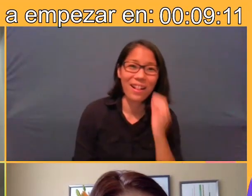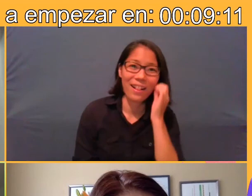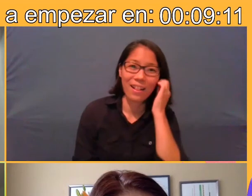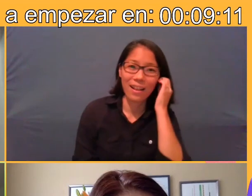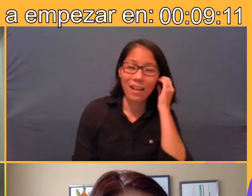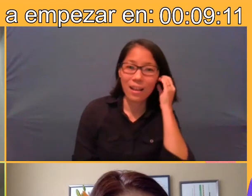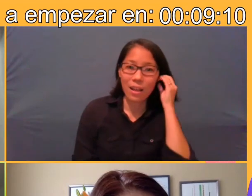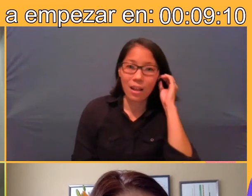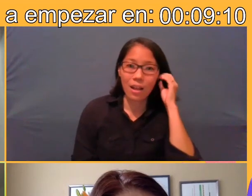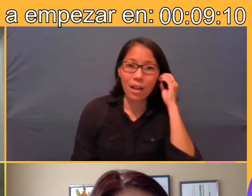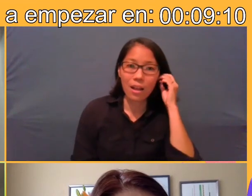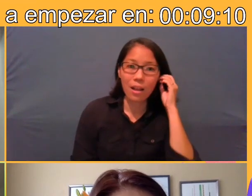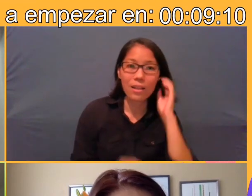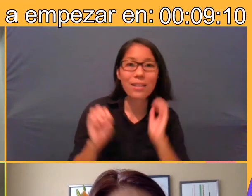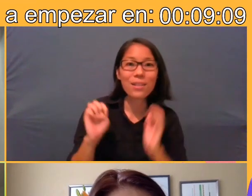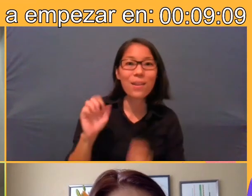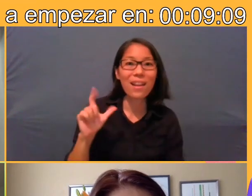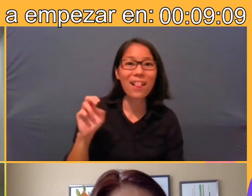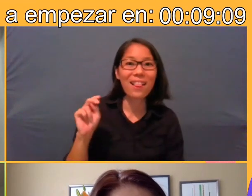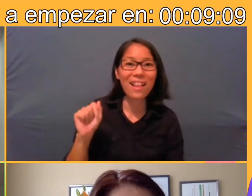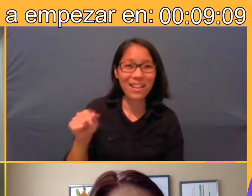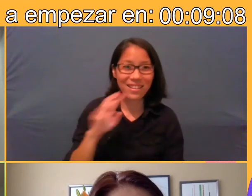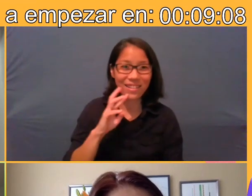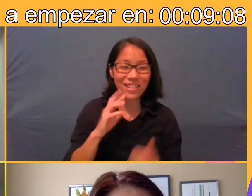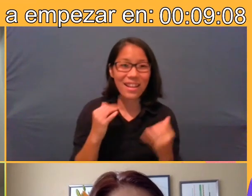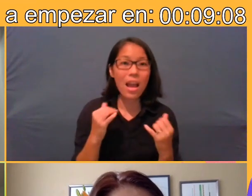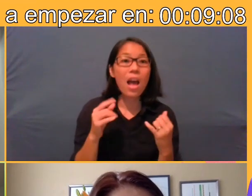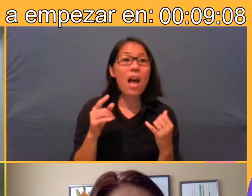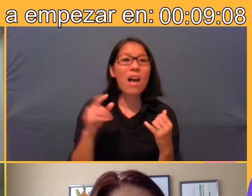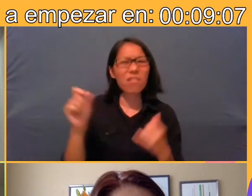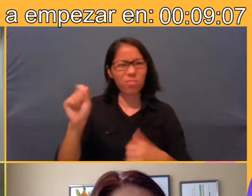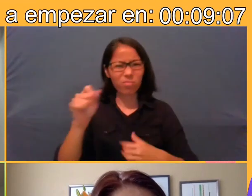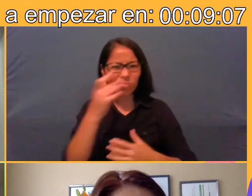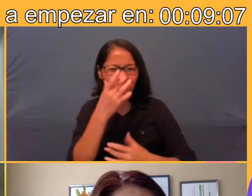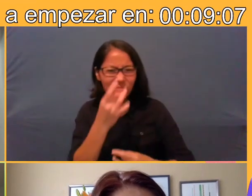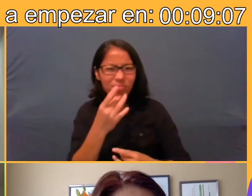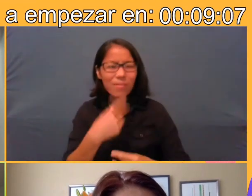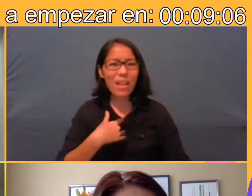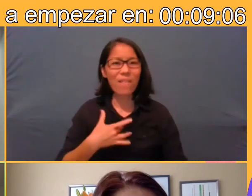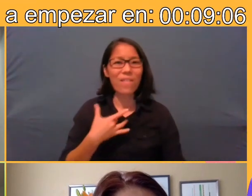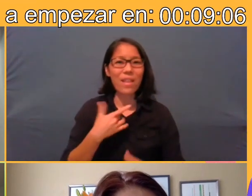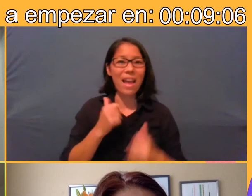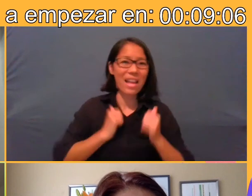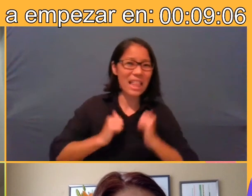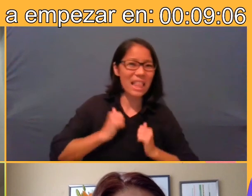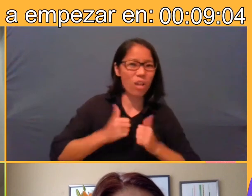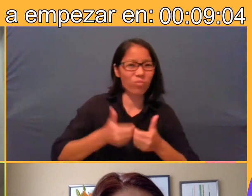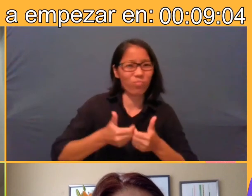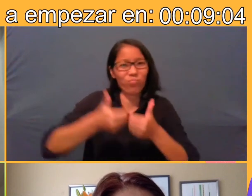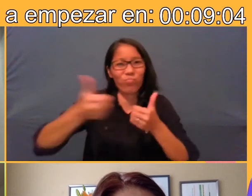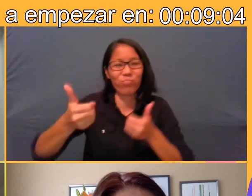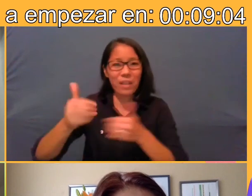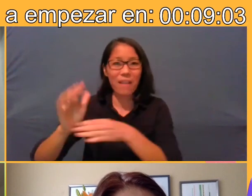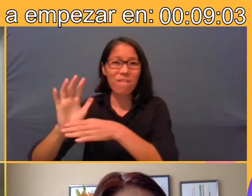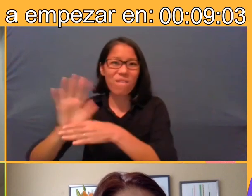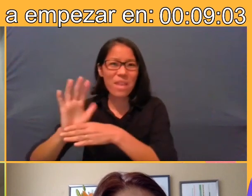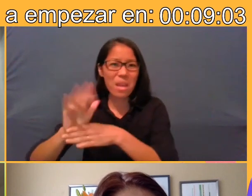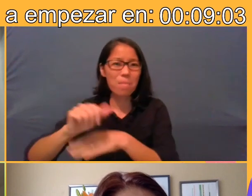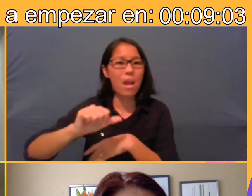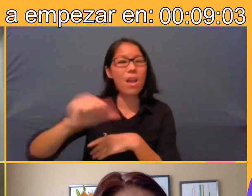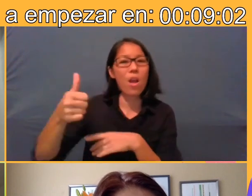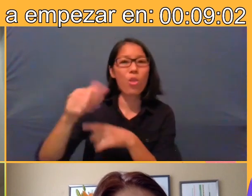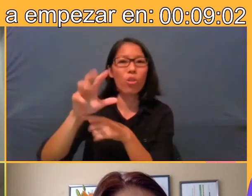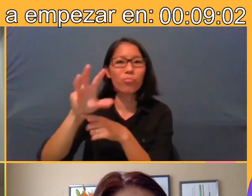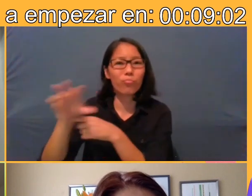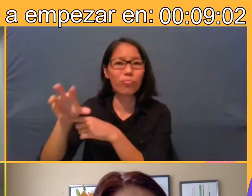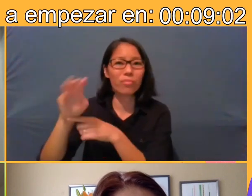Yeah, it's interesting. I feel like theater separates itself from film and other recorded media